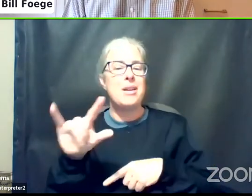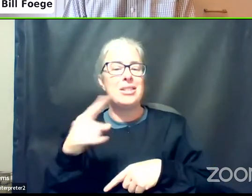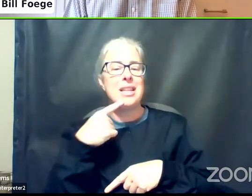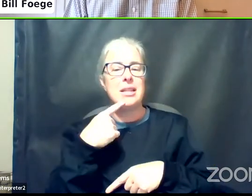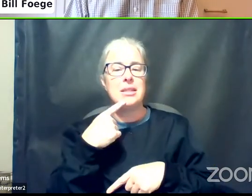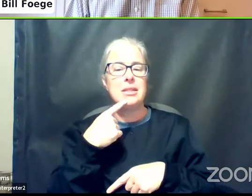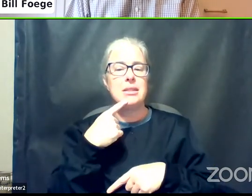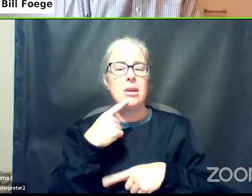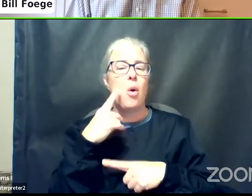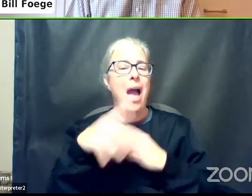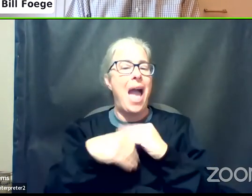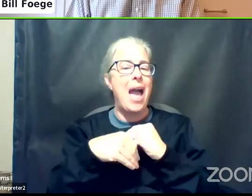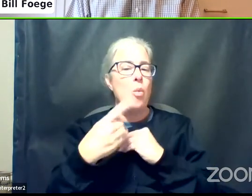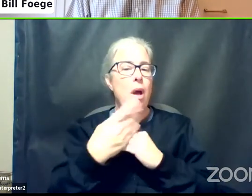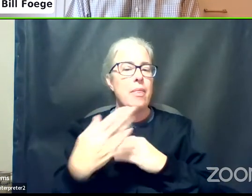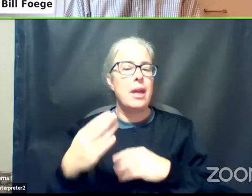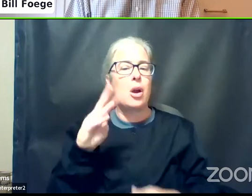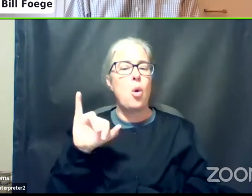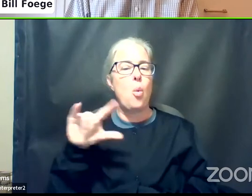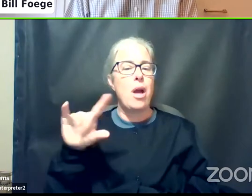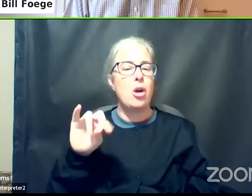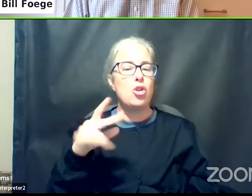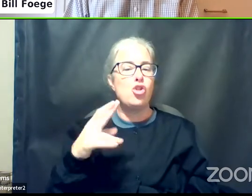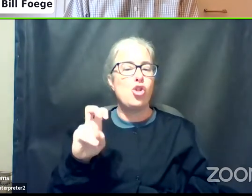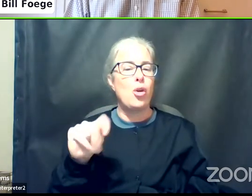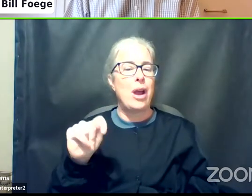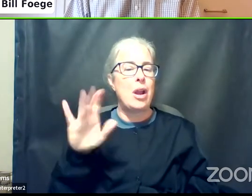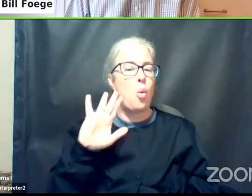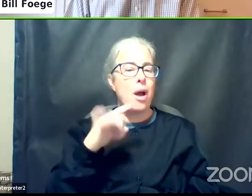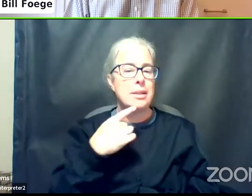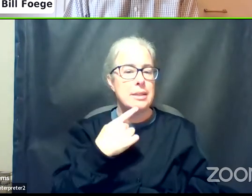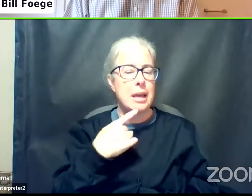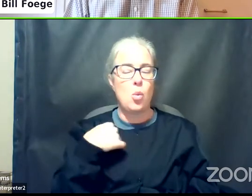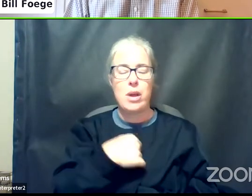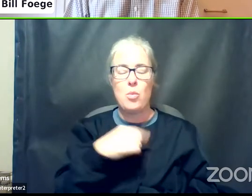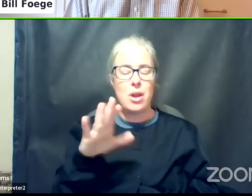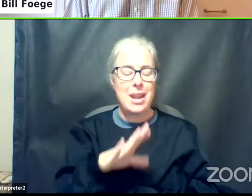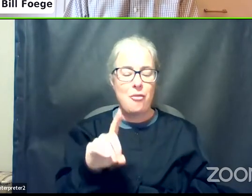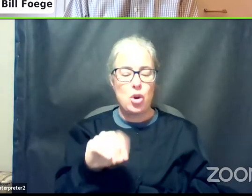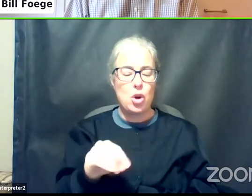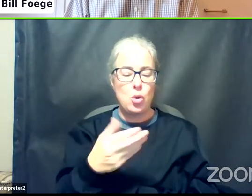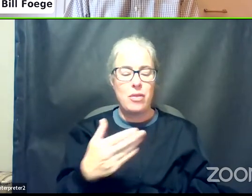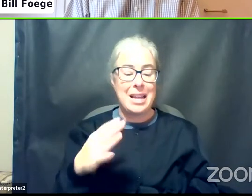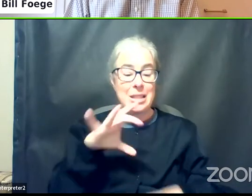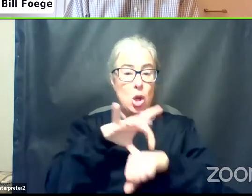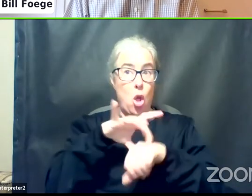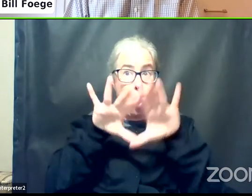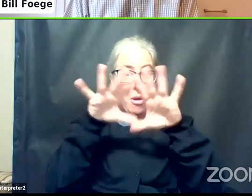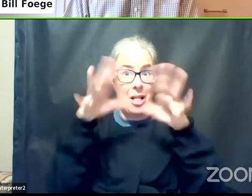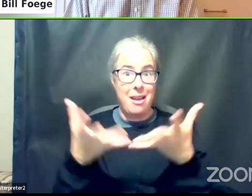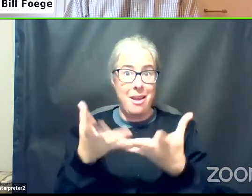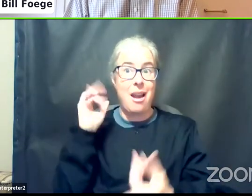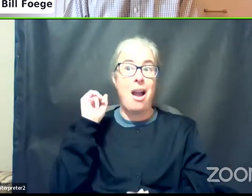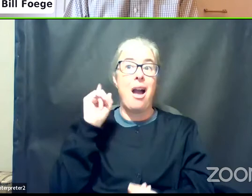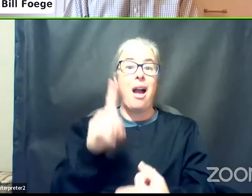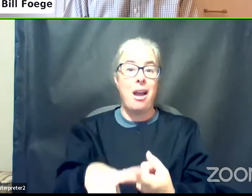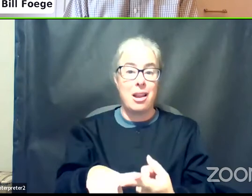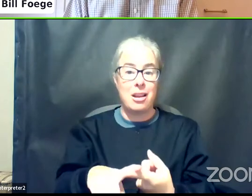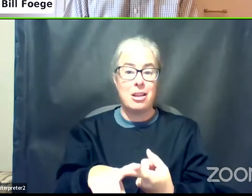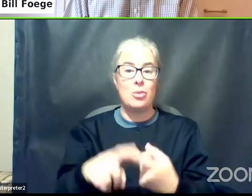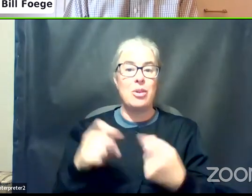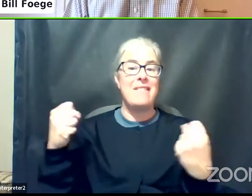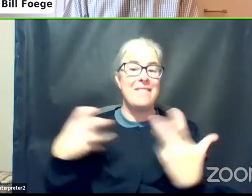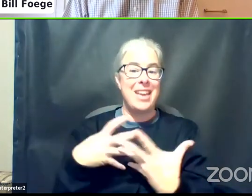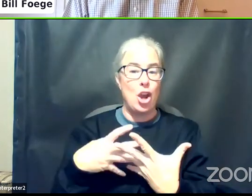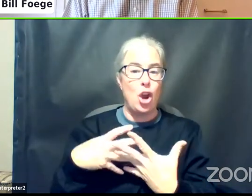one thing that will Durant once said we will never do things globally unless we fear an alien